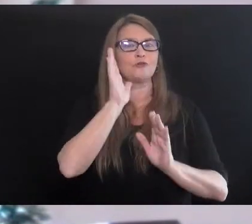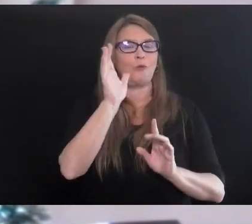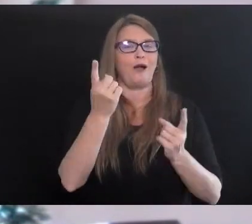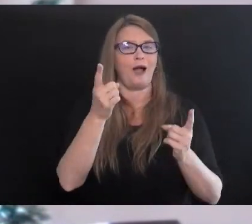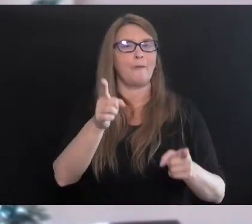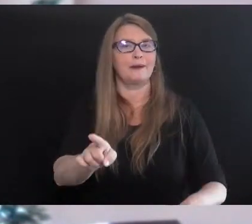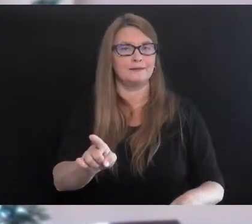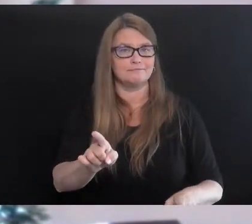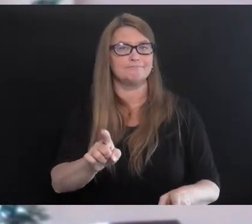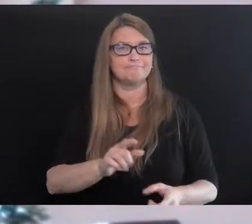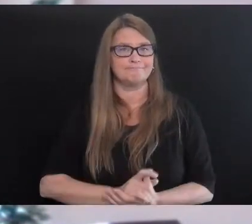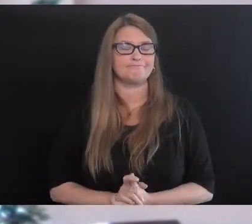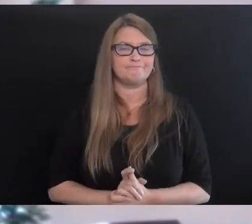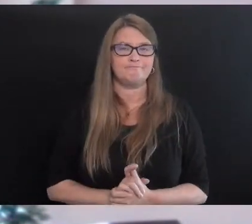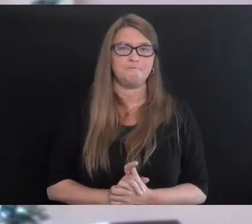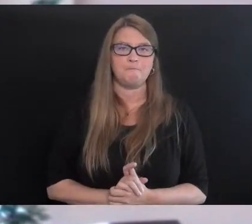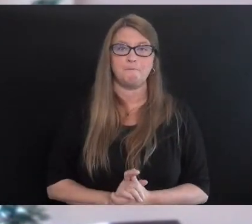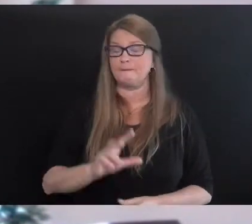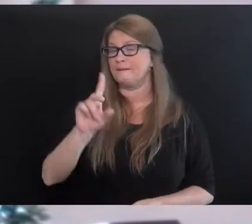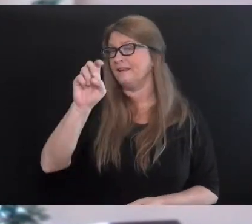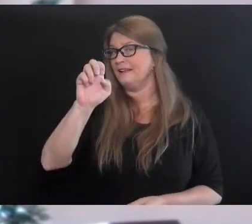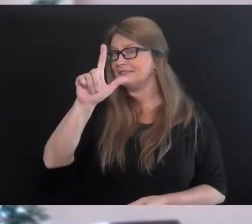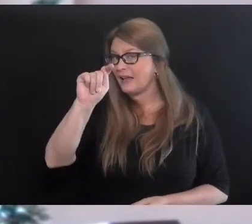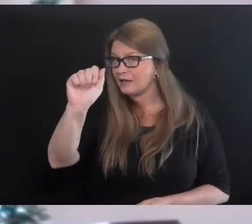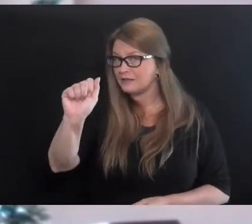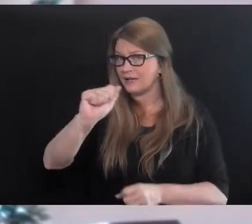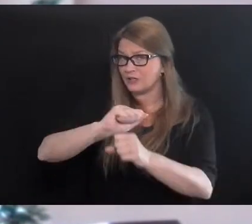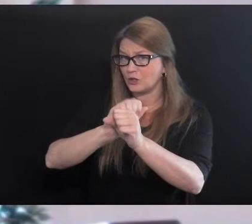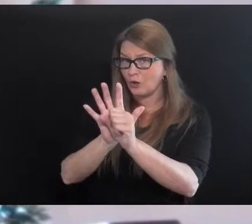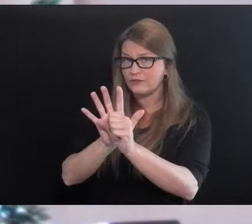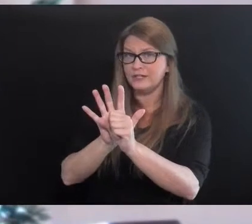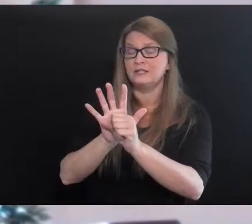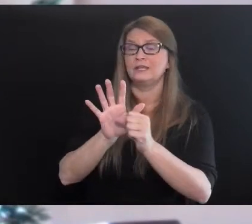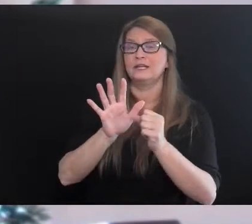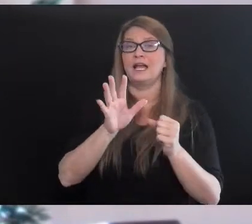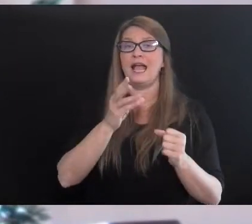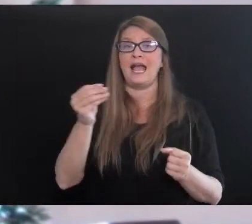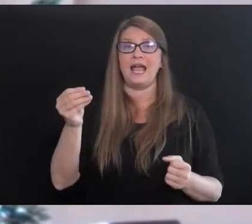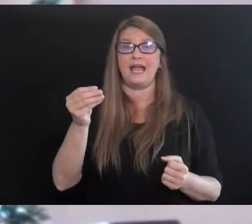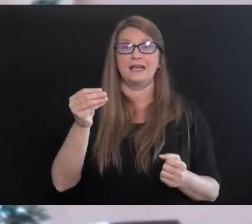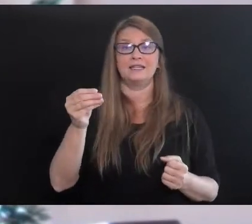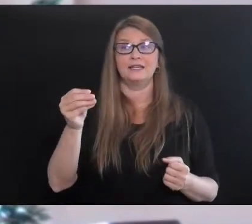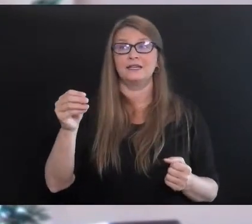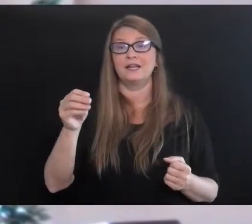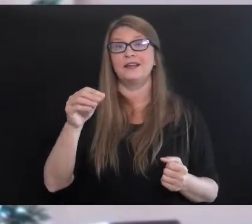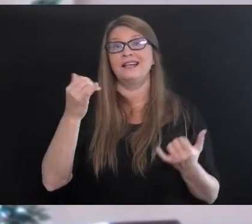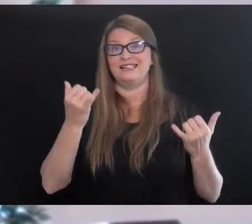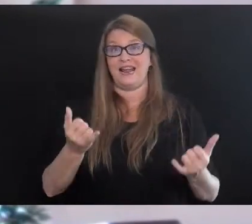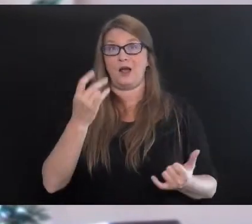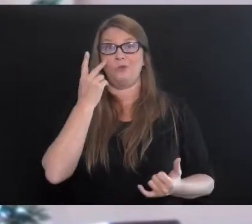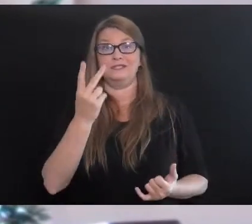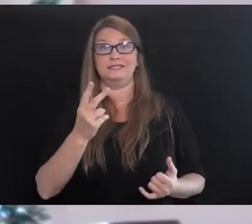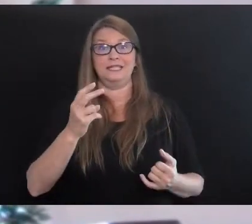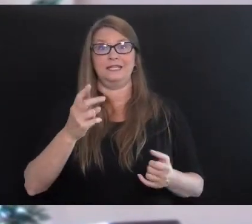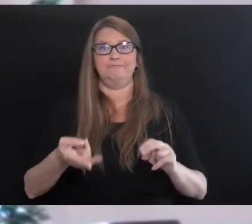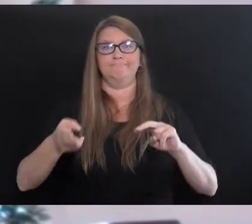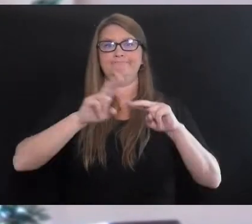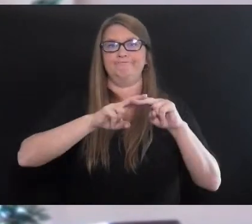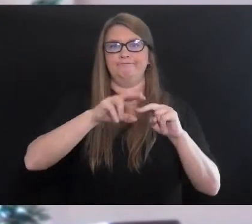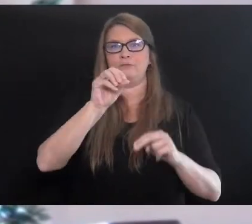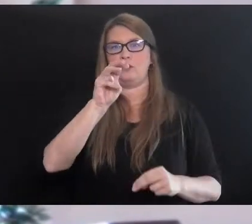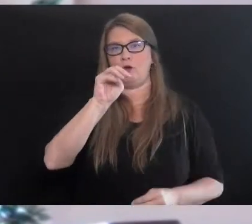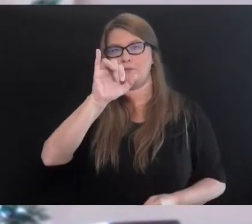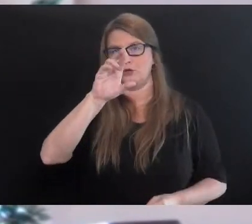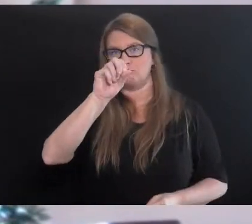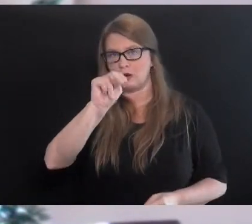Virginia, initially from the Delta variant, and then very likely to be followed by the Omicron variant. And the Omicron variant,